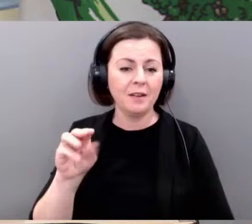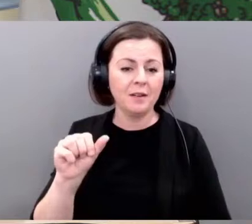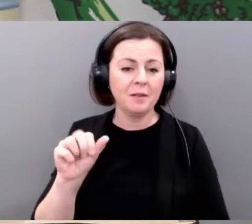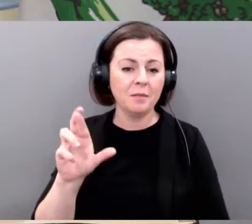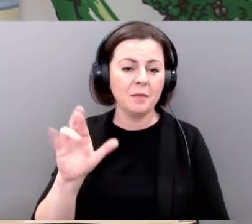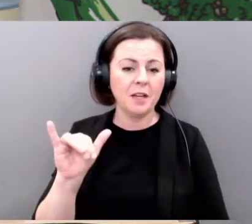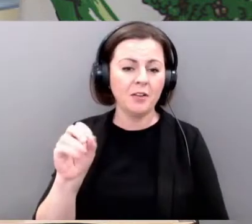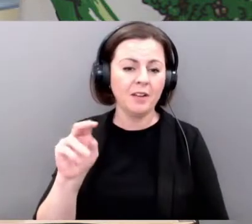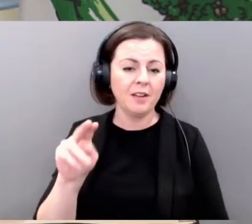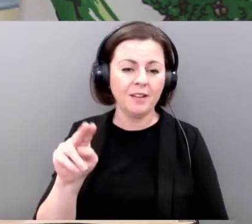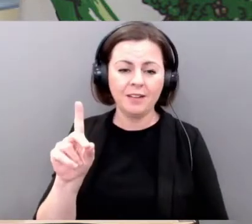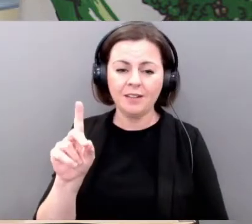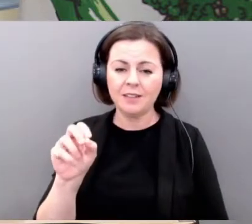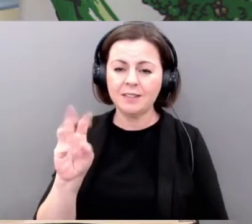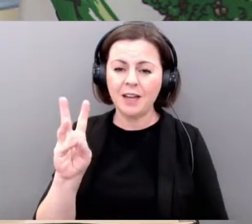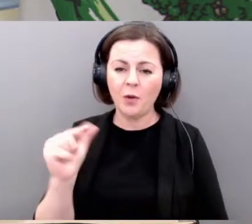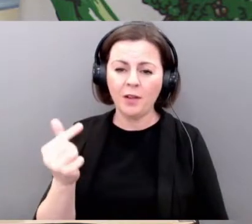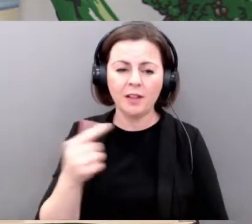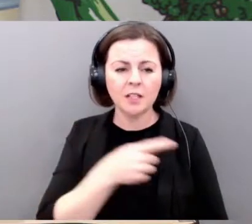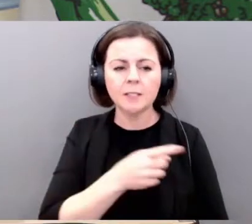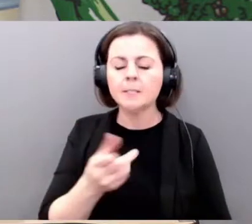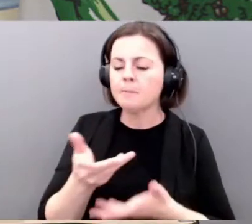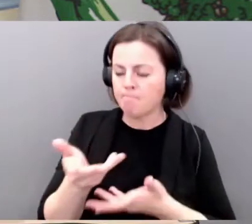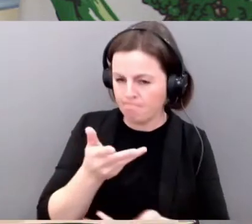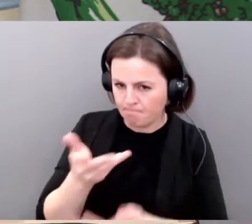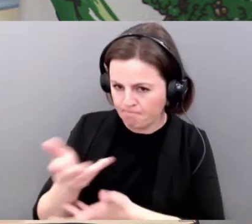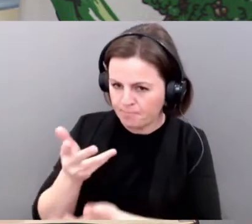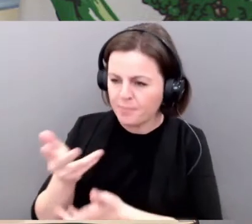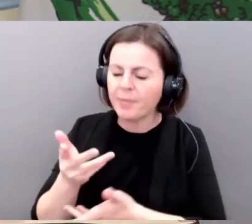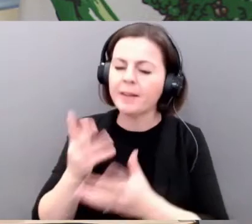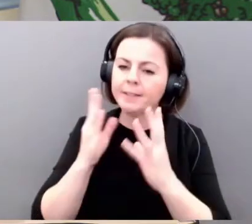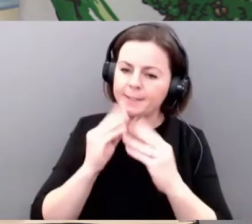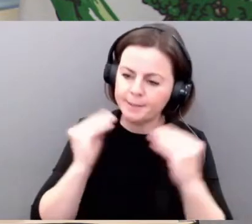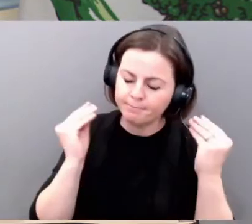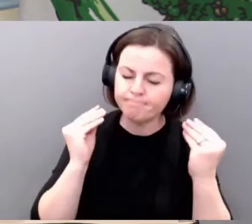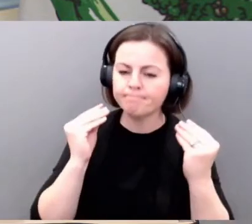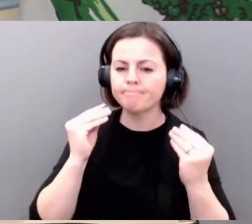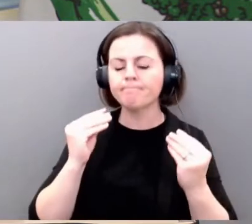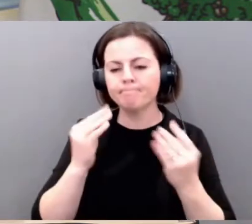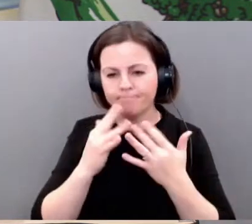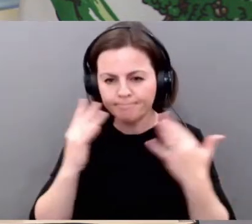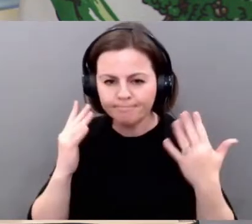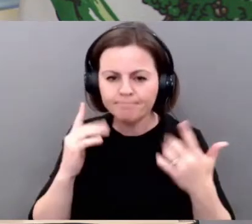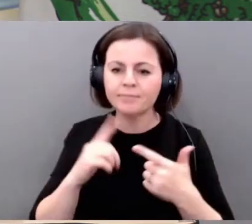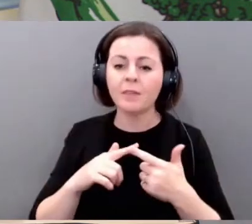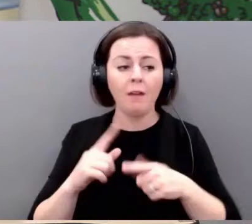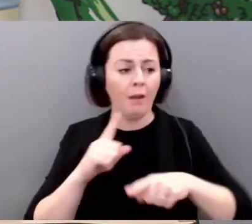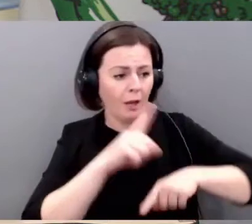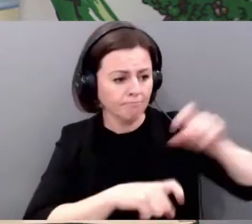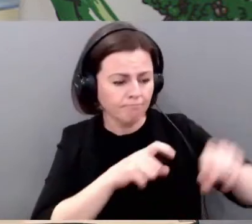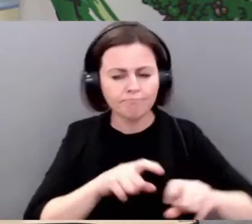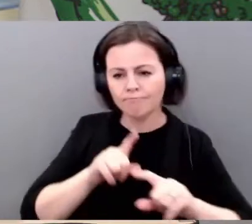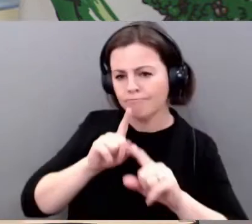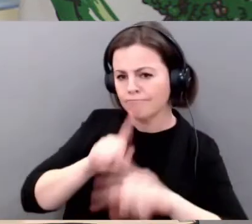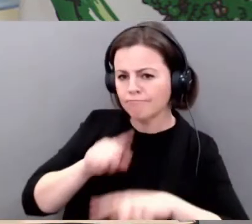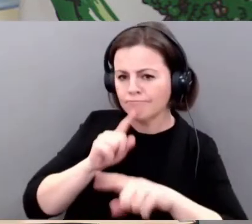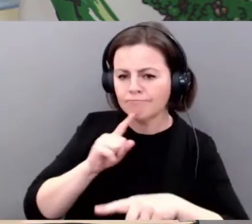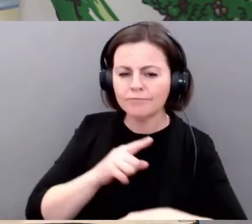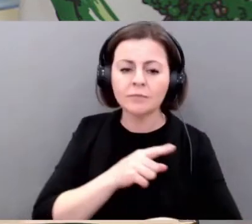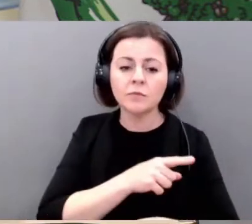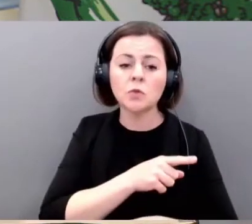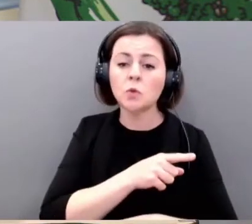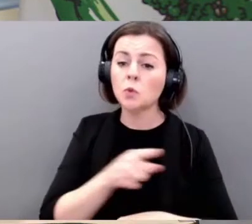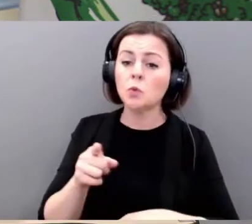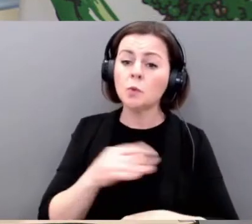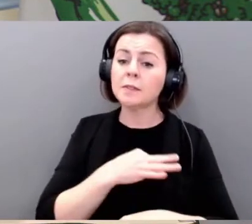a smile. You answered all of the questions of those who presented to get tested, always putting Islanders first, and that means